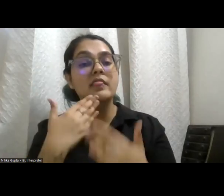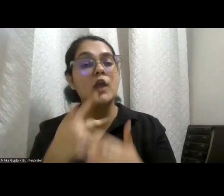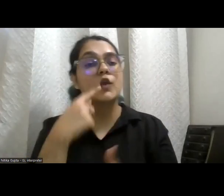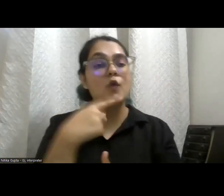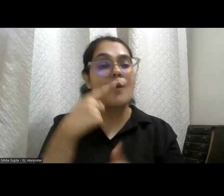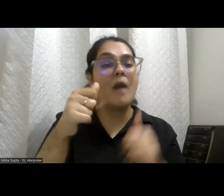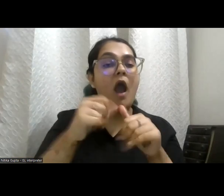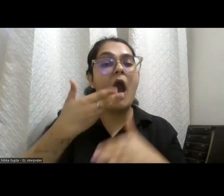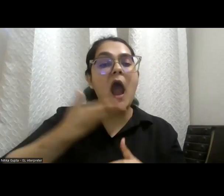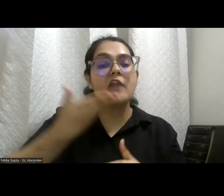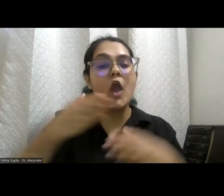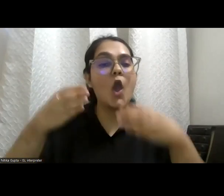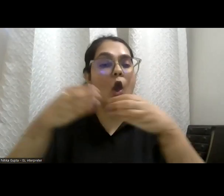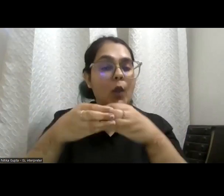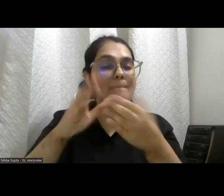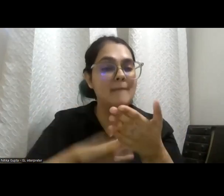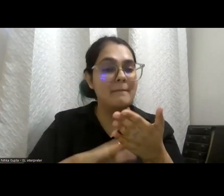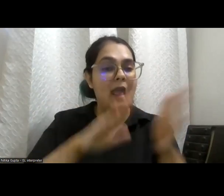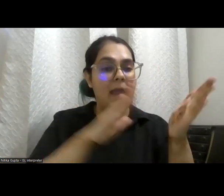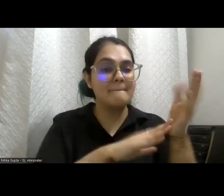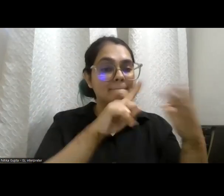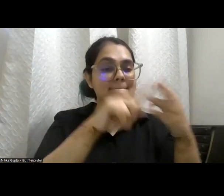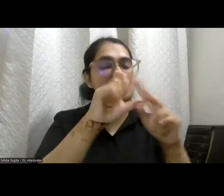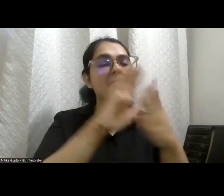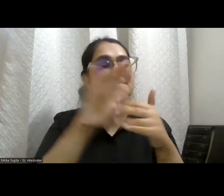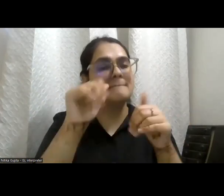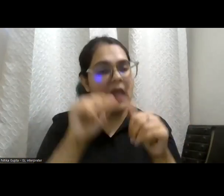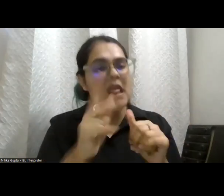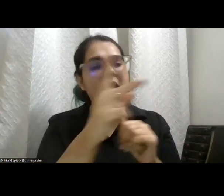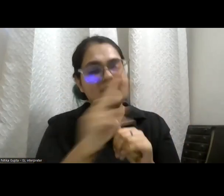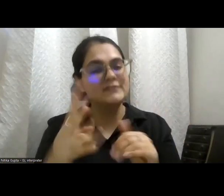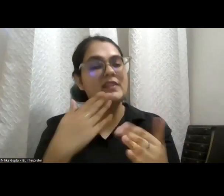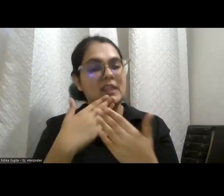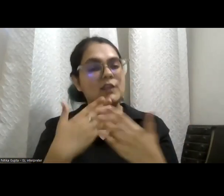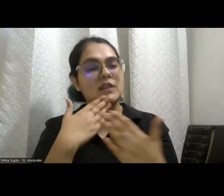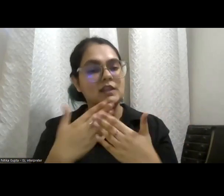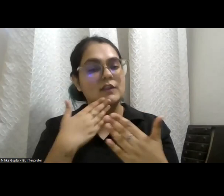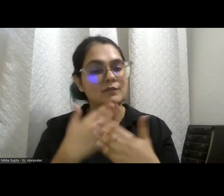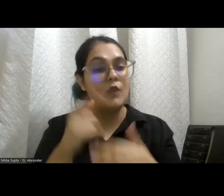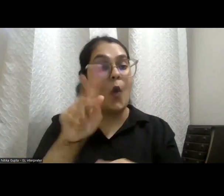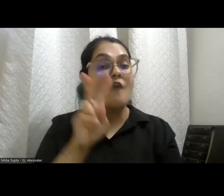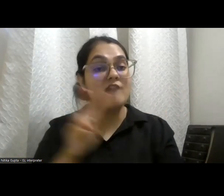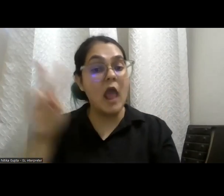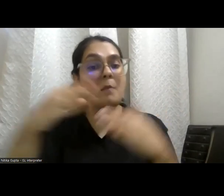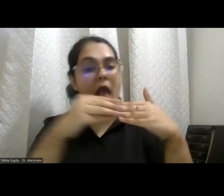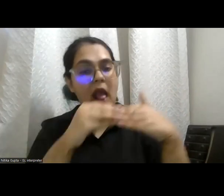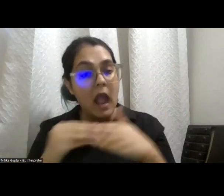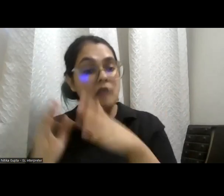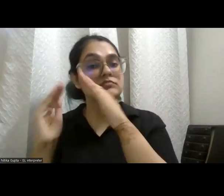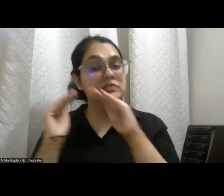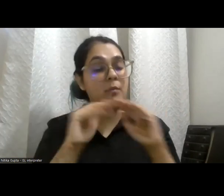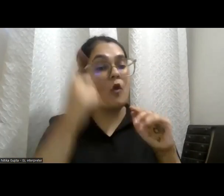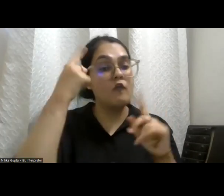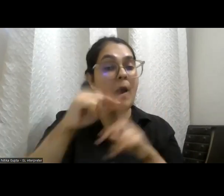the advisory group members, Medha Sumaya Ma'am, Ela Ineshku, and Meera Khadekar, for their invaluable guidance and support in the planning